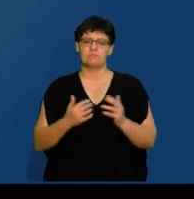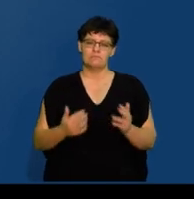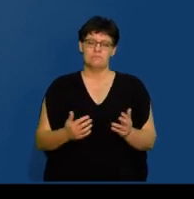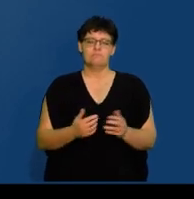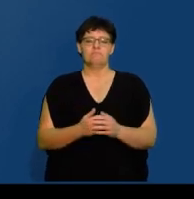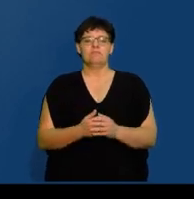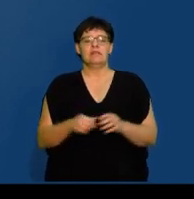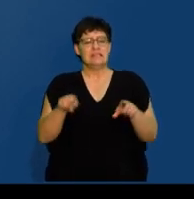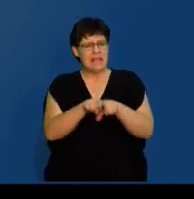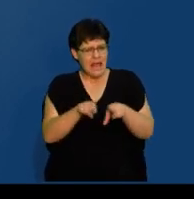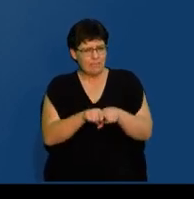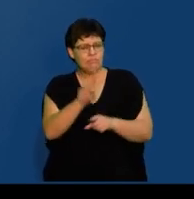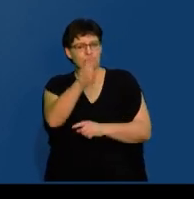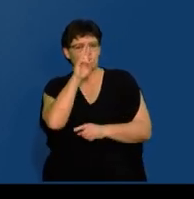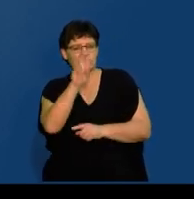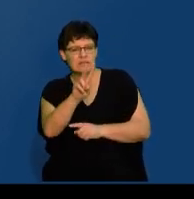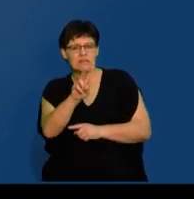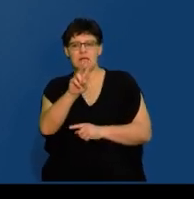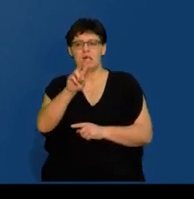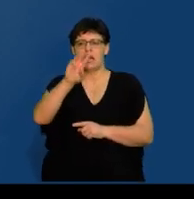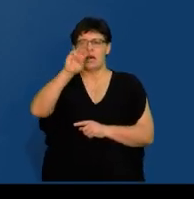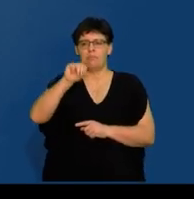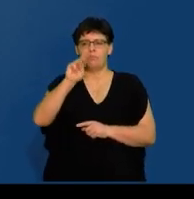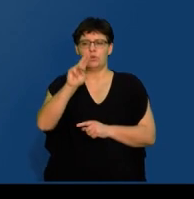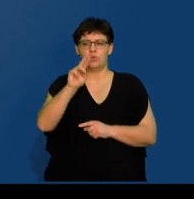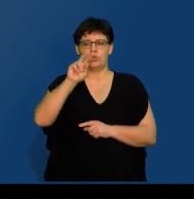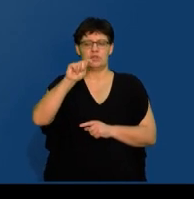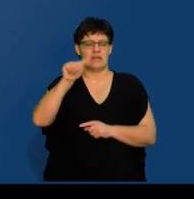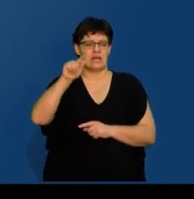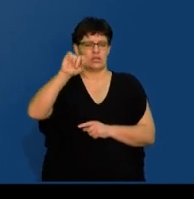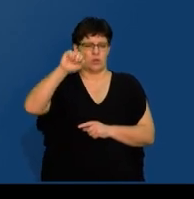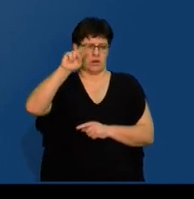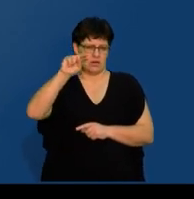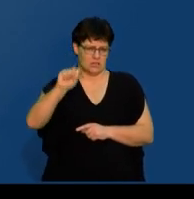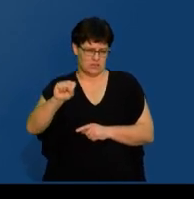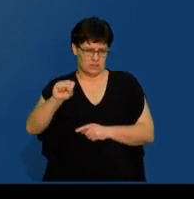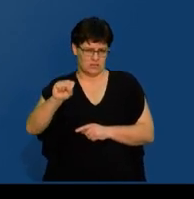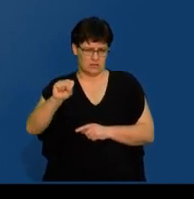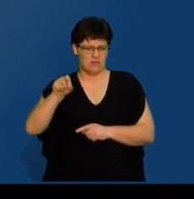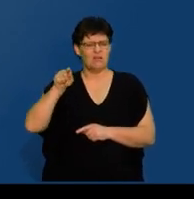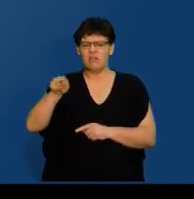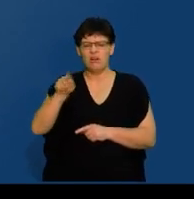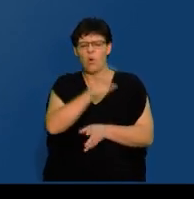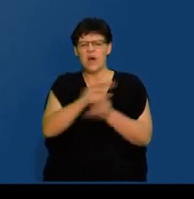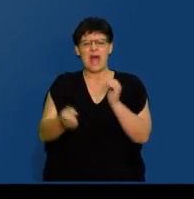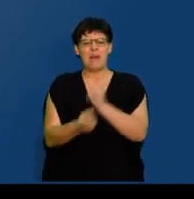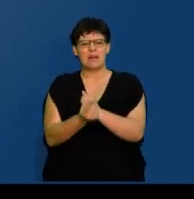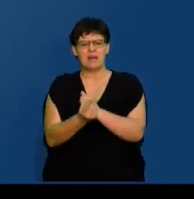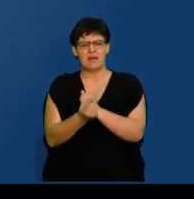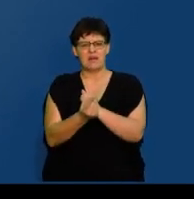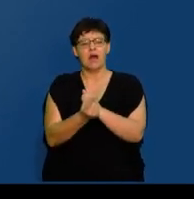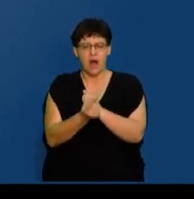We also need to spend some time looking at mutations, guys. An important expression of characteristics is what happens when things go